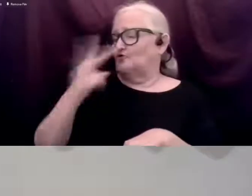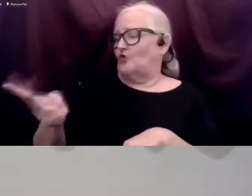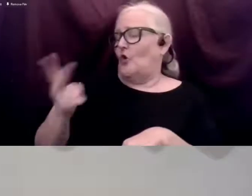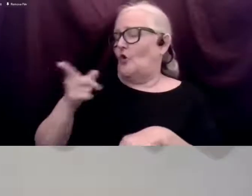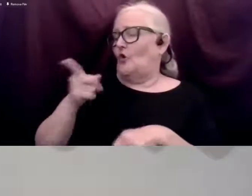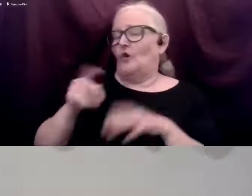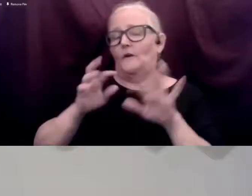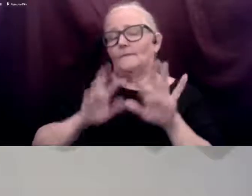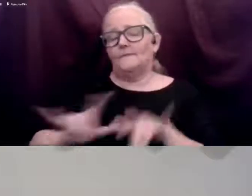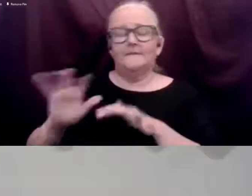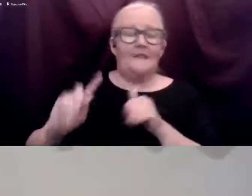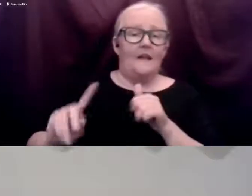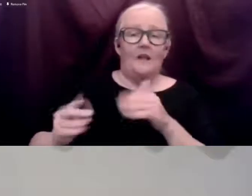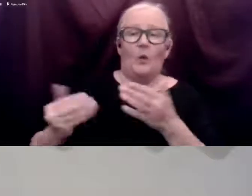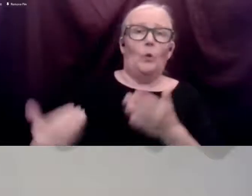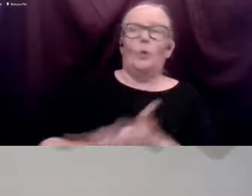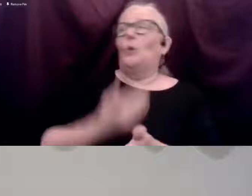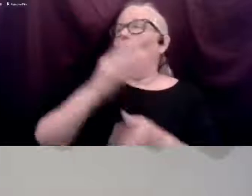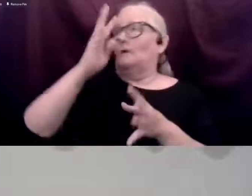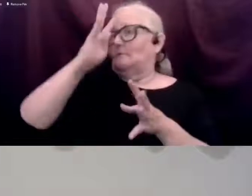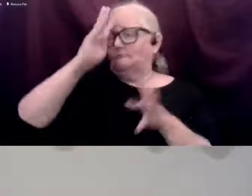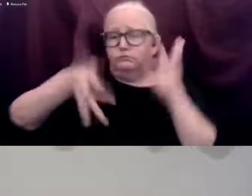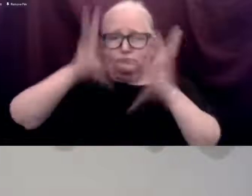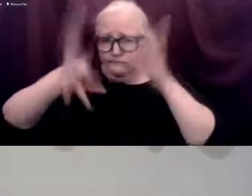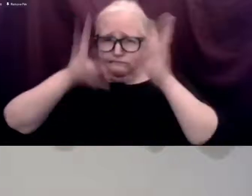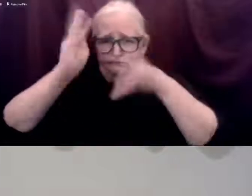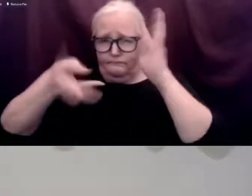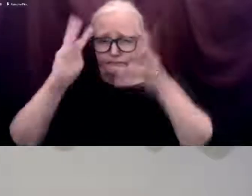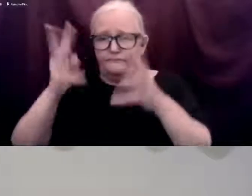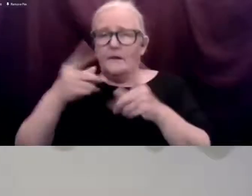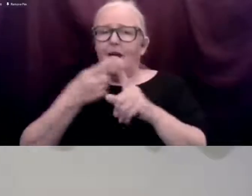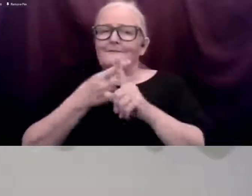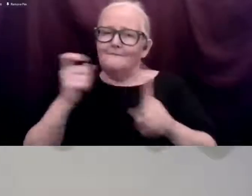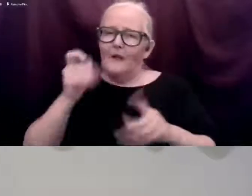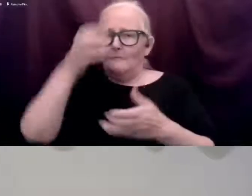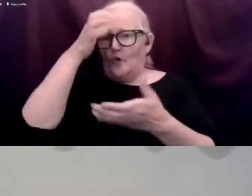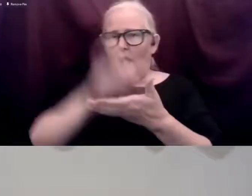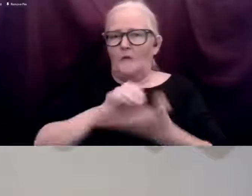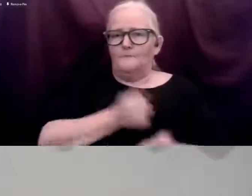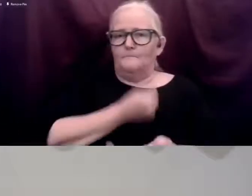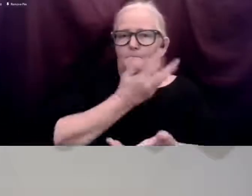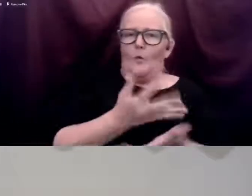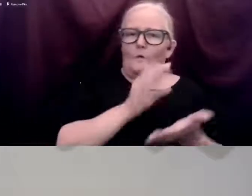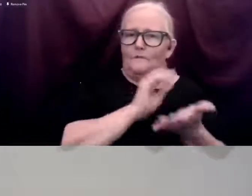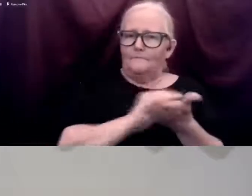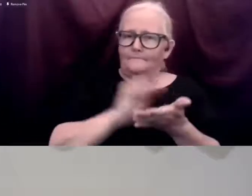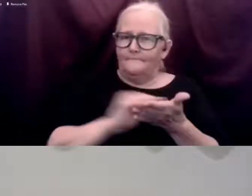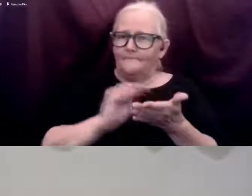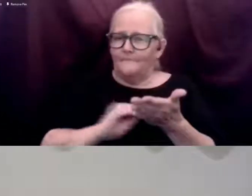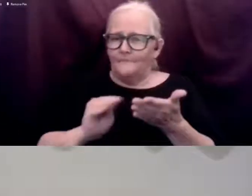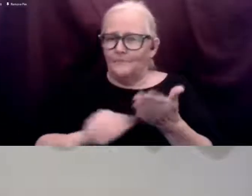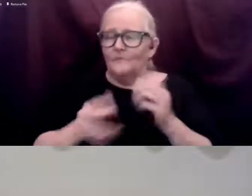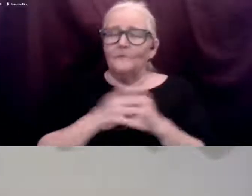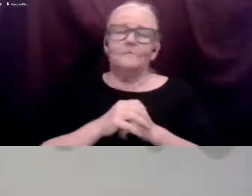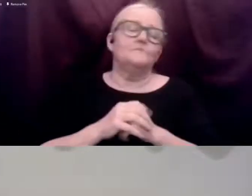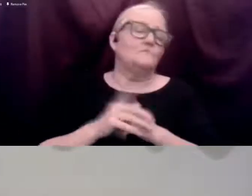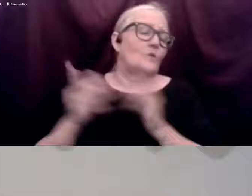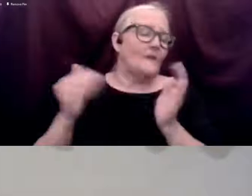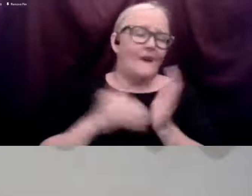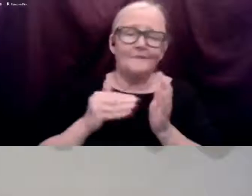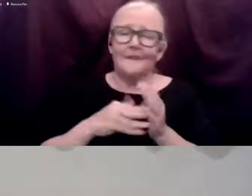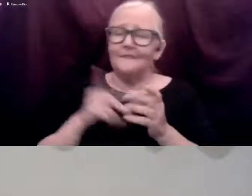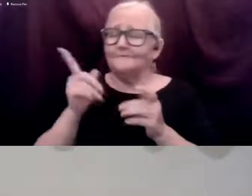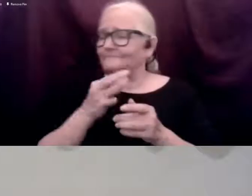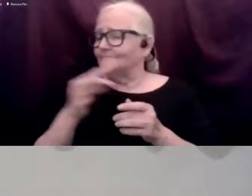head inspired by Bill's poetry. It was really amazing. Often quoting famous pieces of music or songs in very clever and